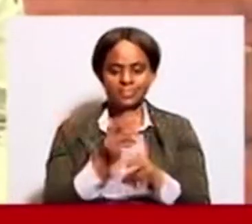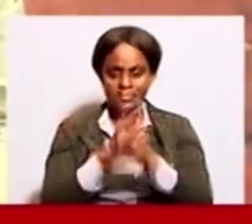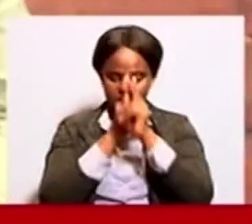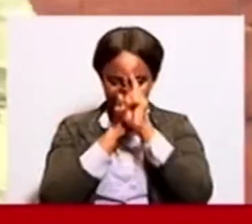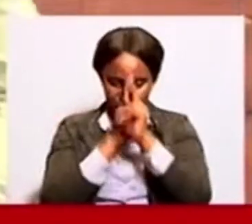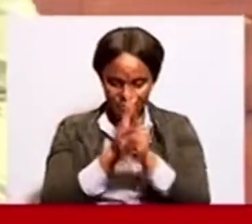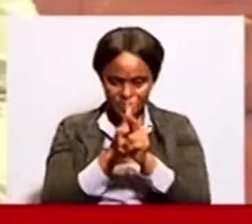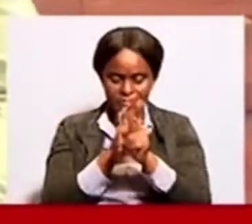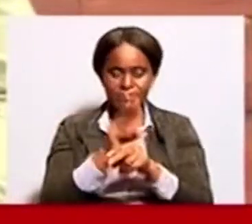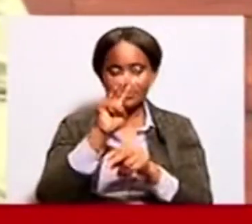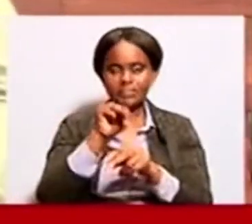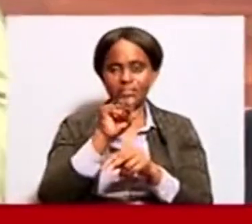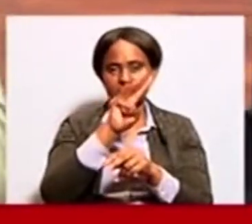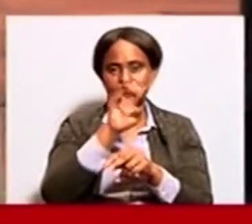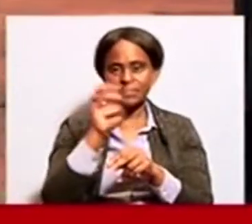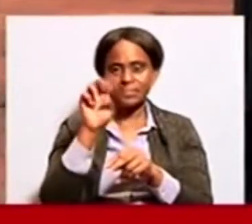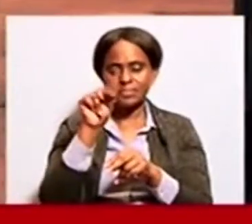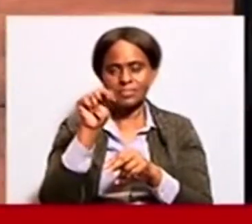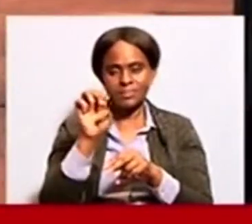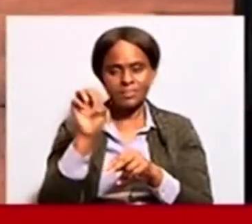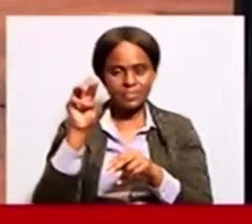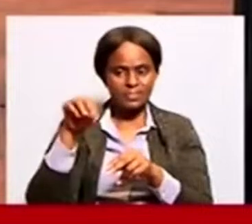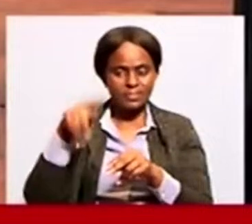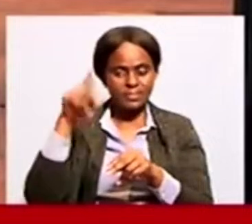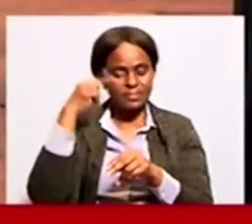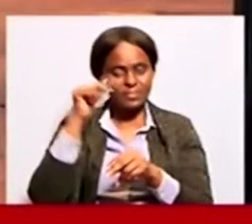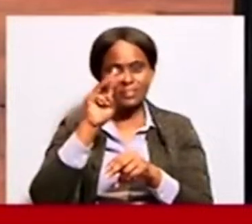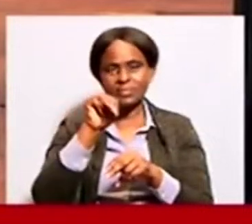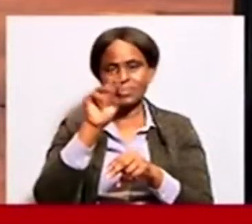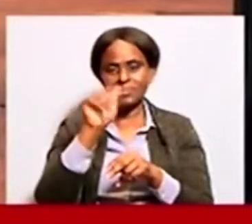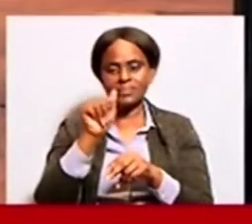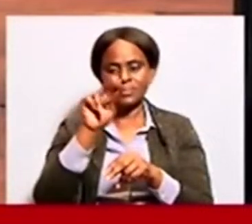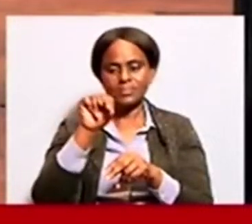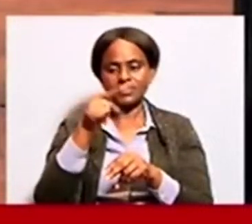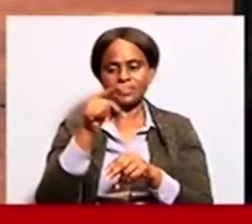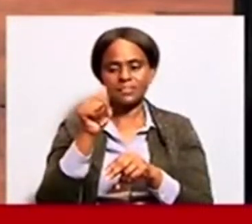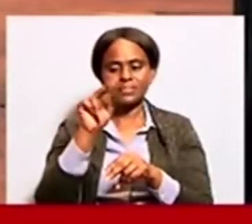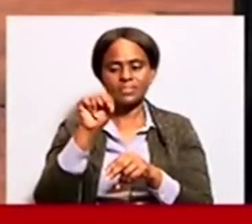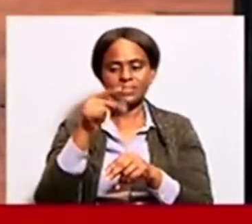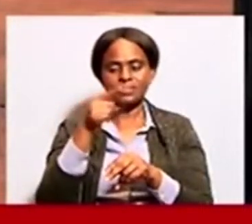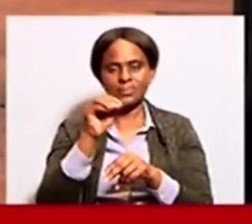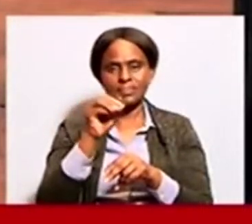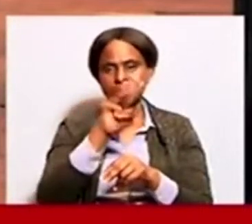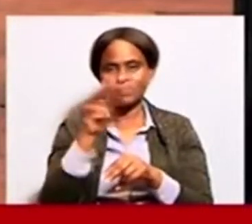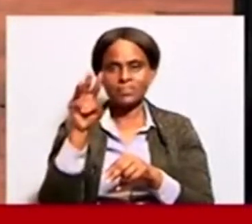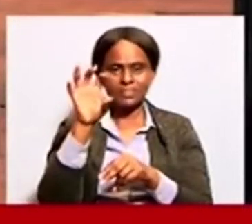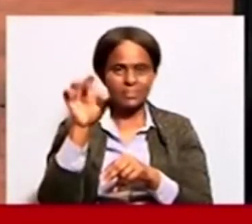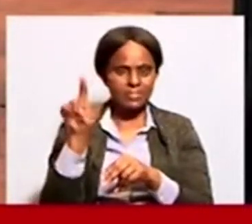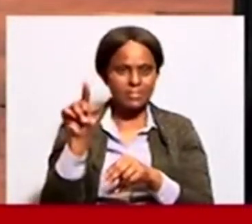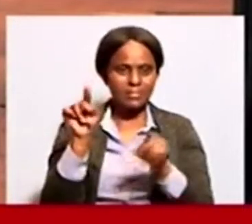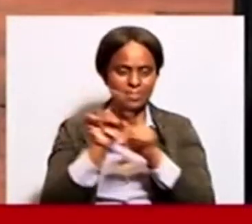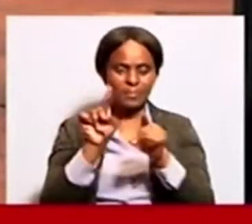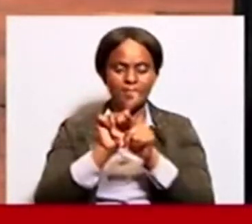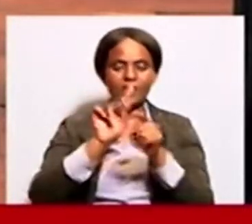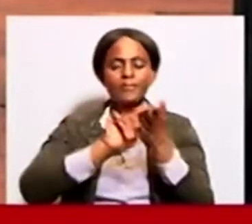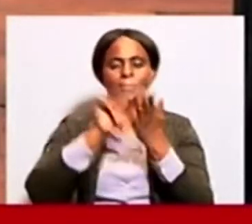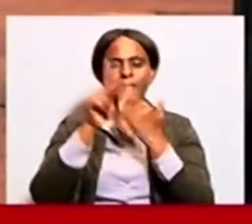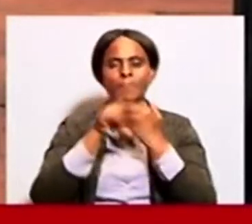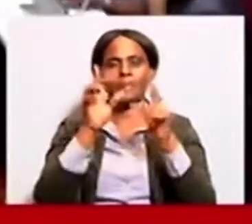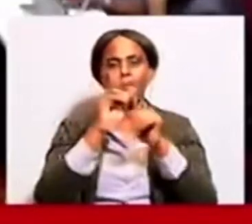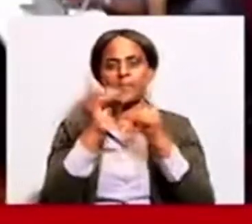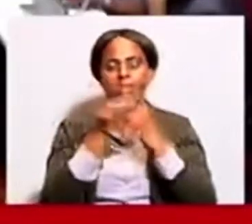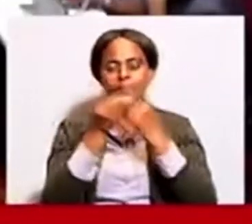Honorable Mwene Lohamba, Member of Parliament for Mangango constituency in Western Province, Kauma District. Thank